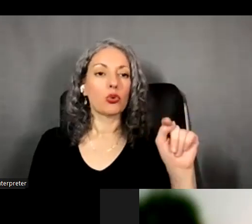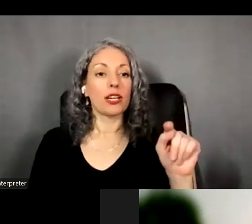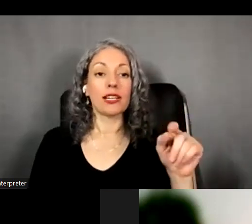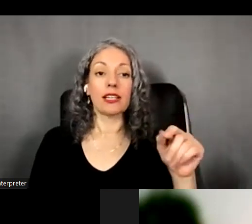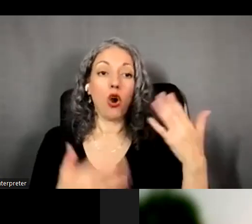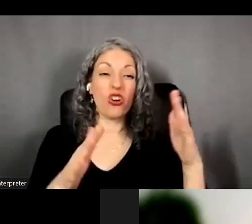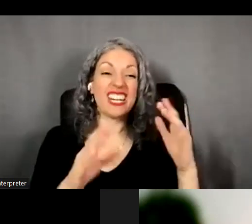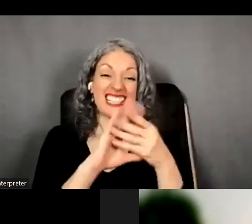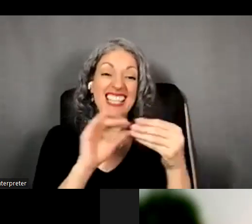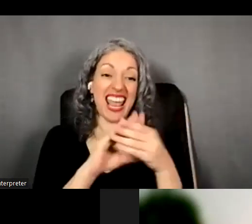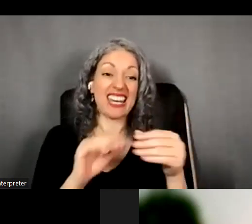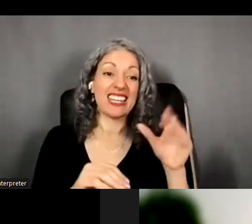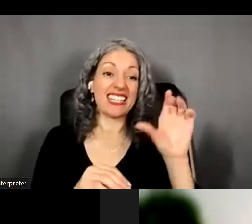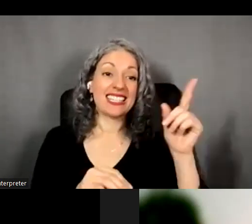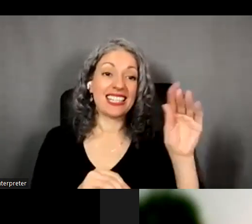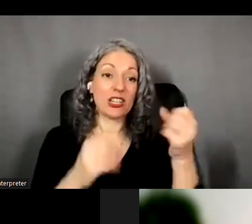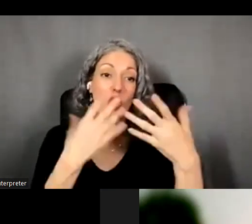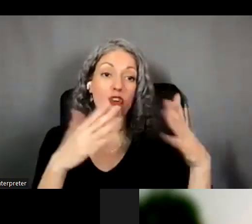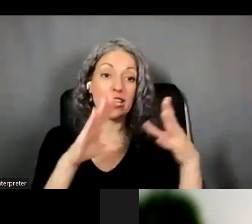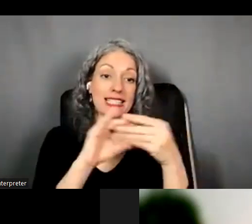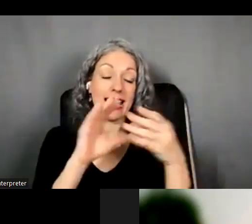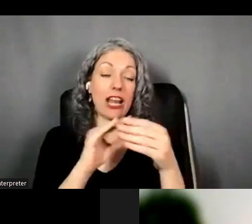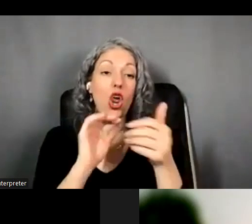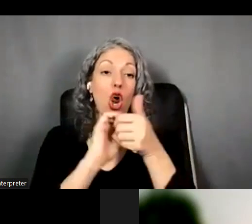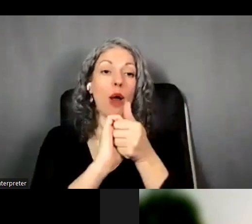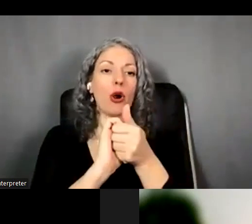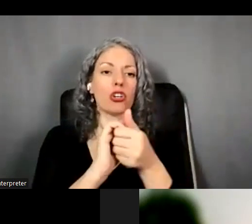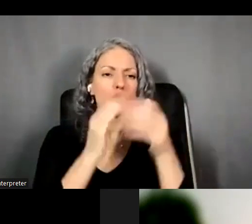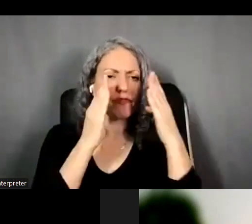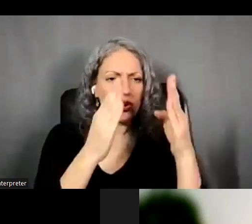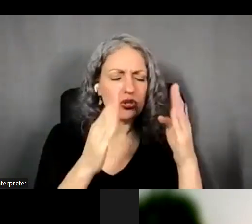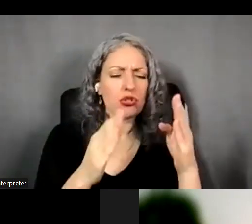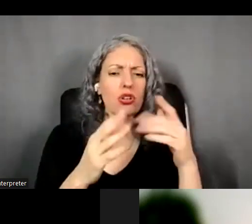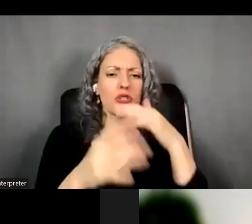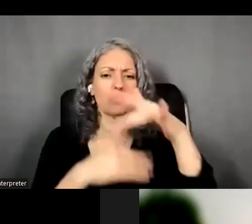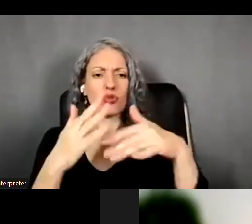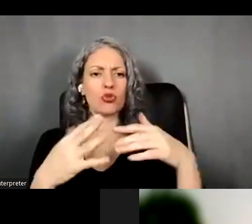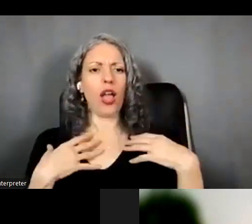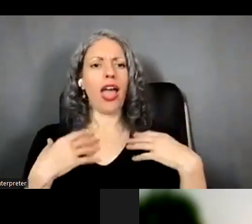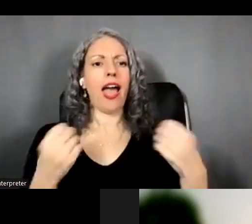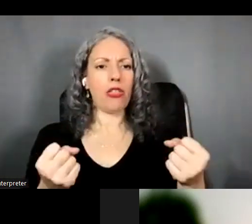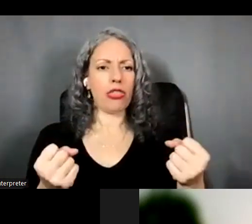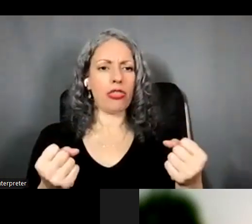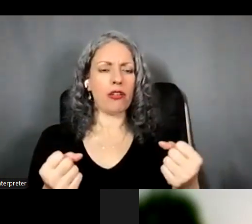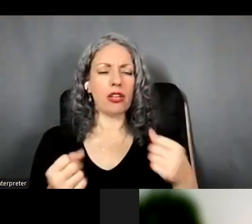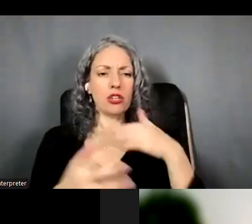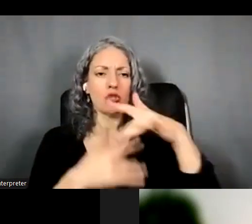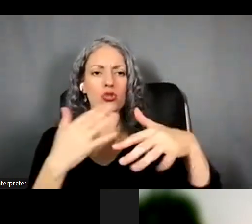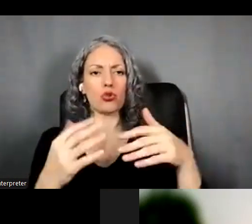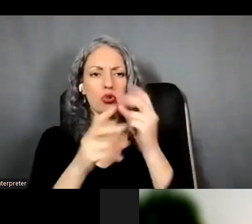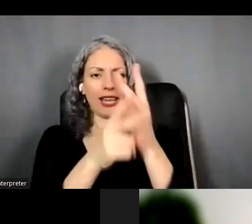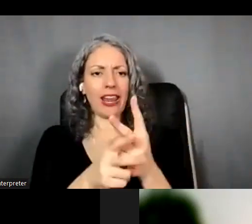definitely resonate with that. At Partners, we're really focused on aligning and addressing social determinants of health by aligning both that social care and healthcare. We're